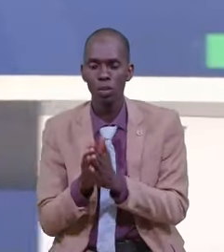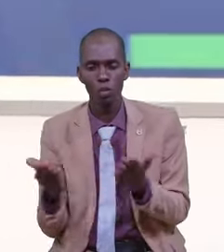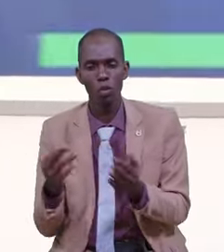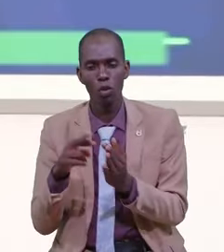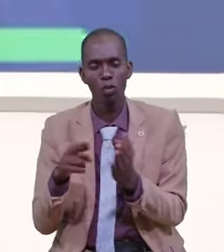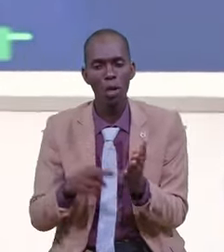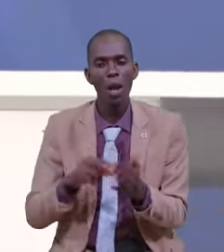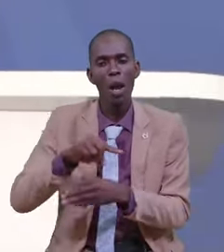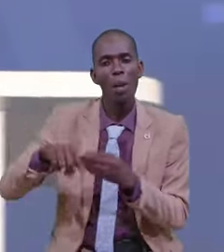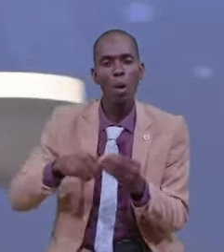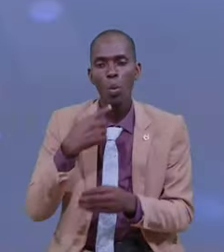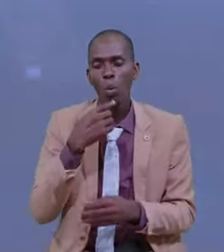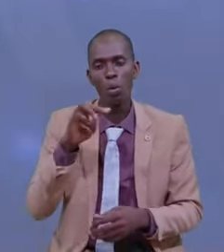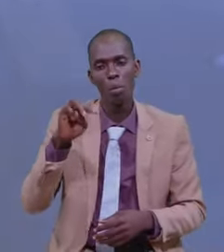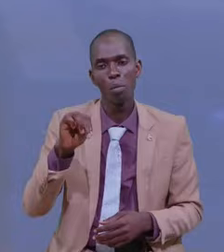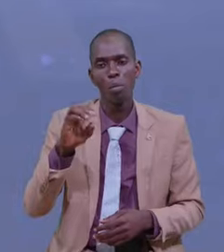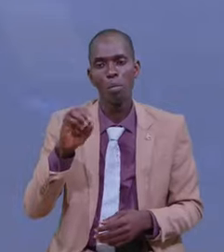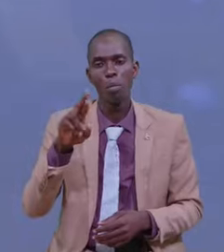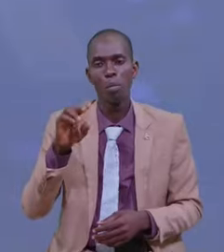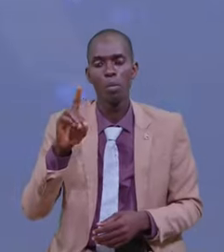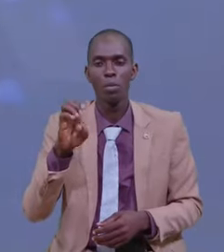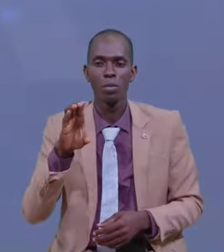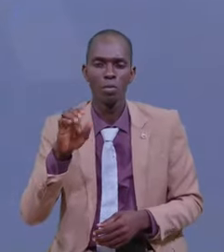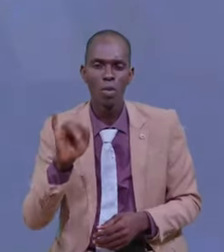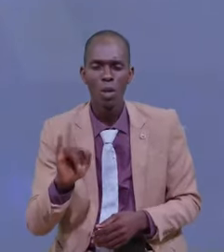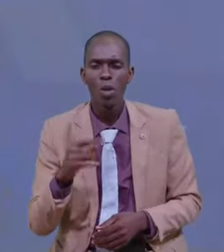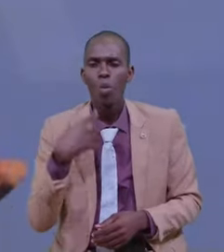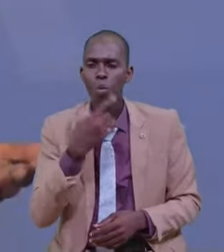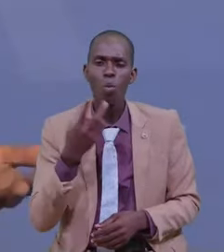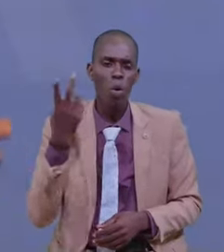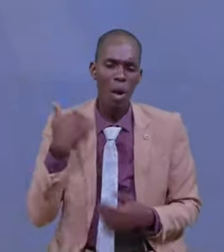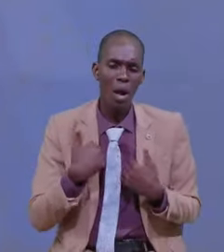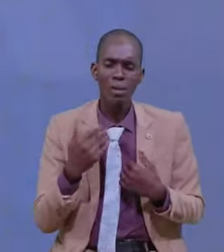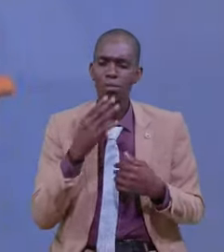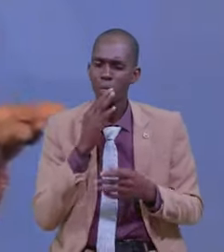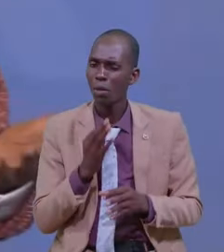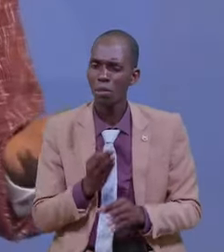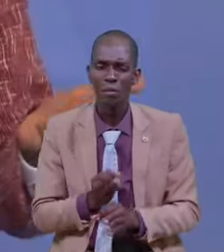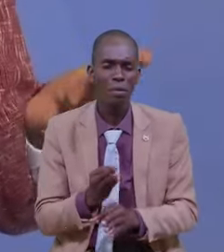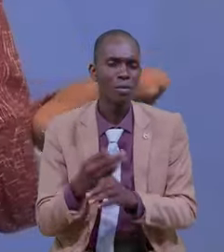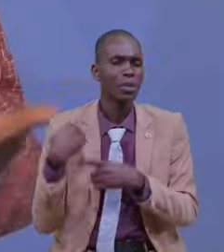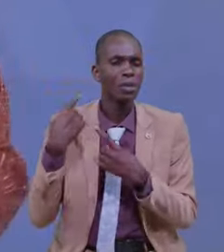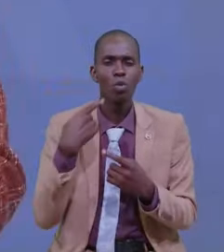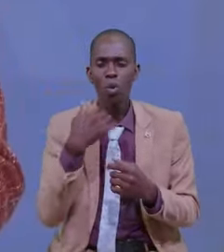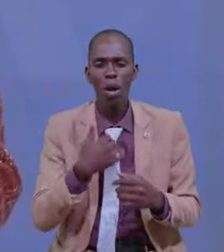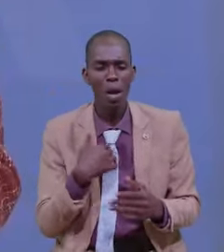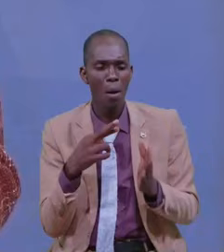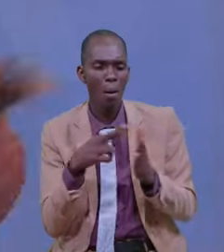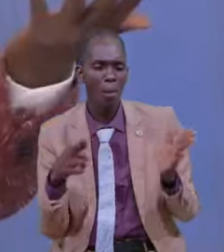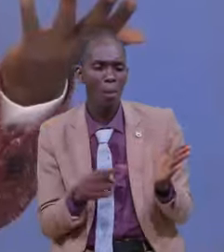been faithful. He had reported a case, and he was wondering, had this man